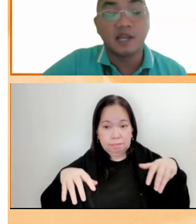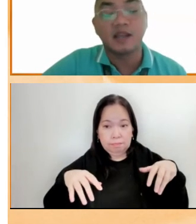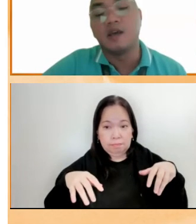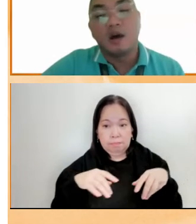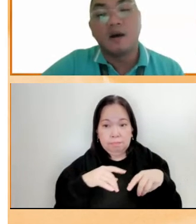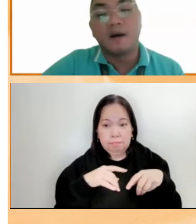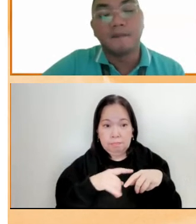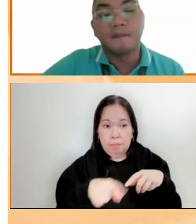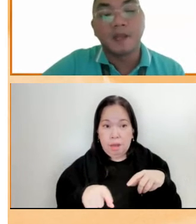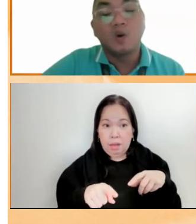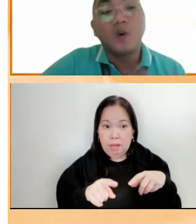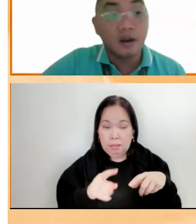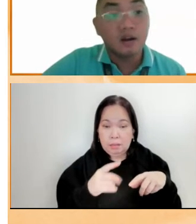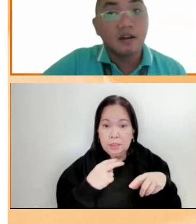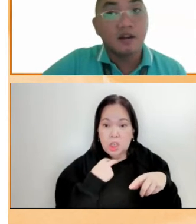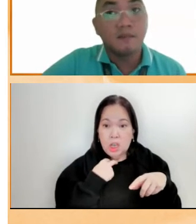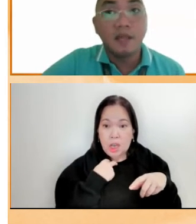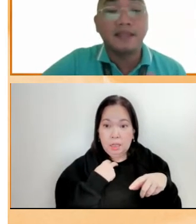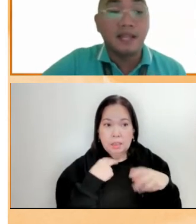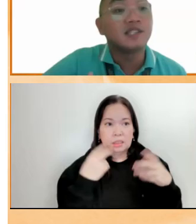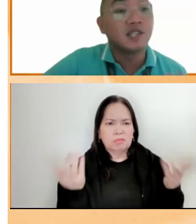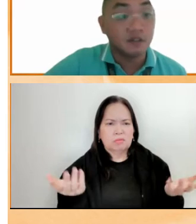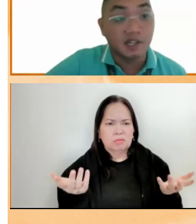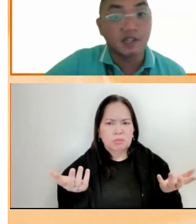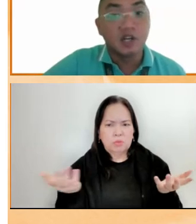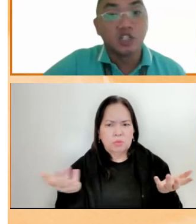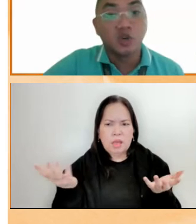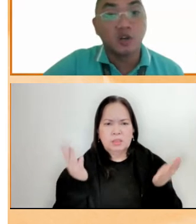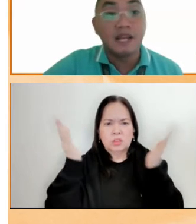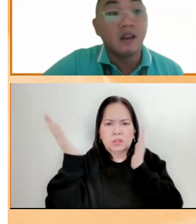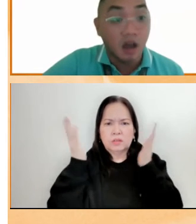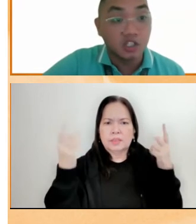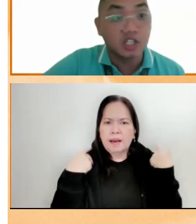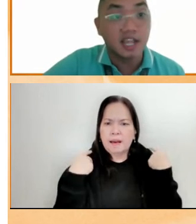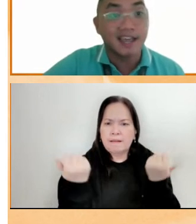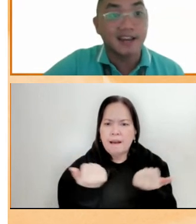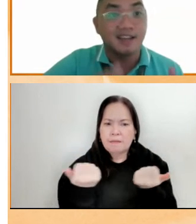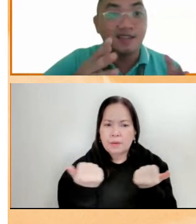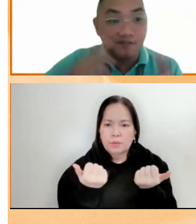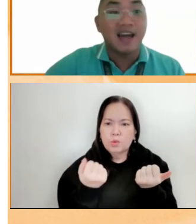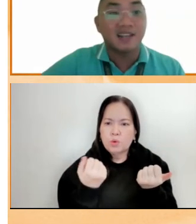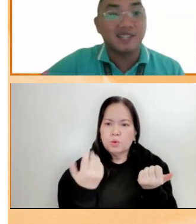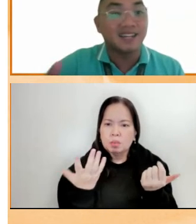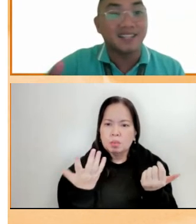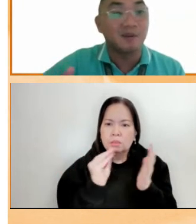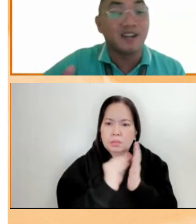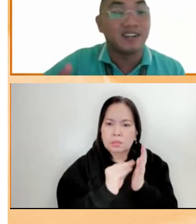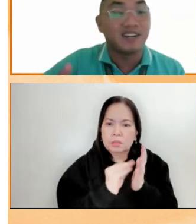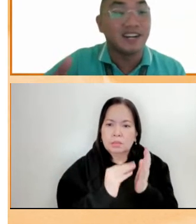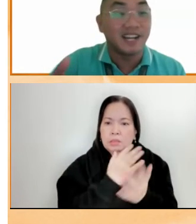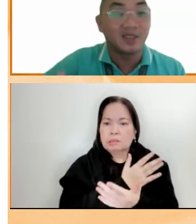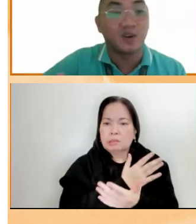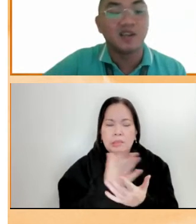know basically where the mental health services should be lodged in the vast healthcare